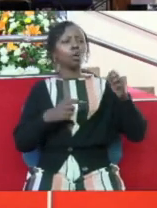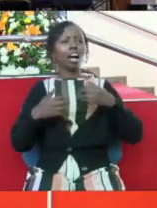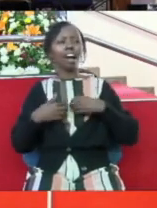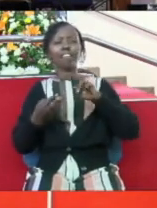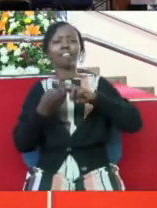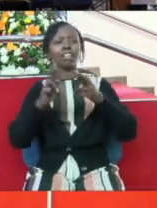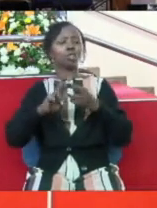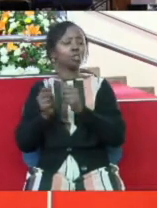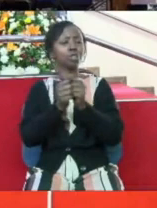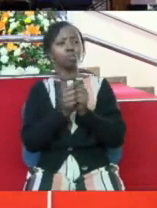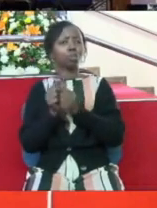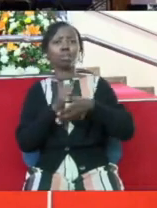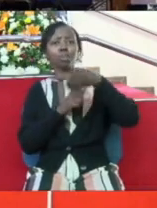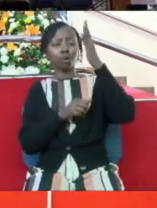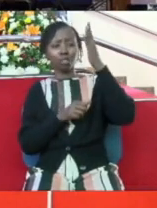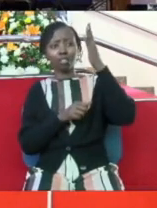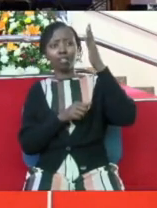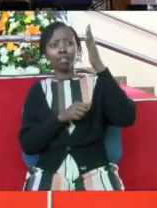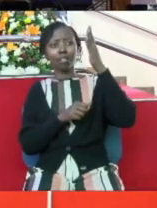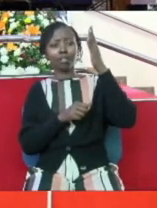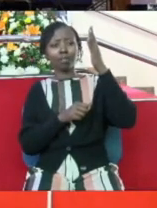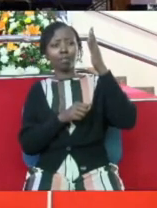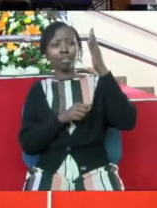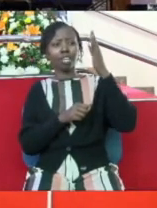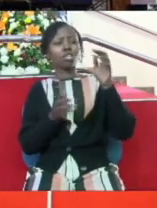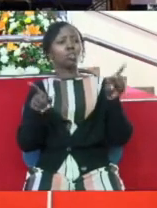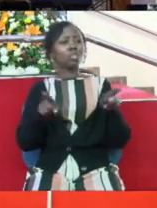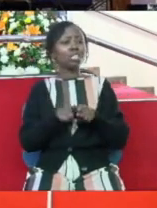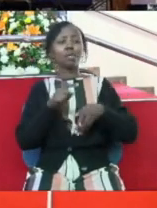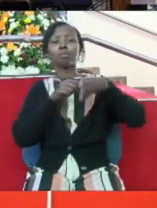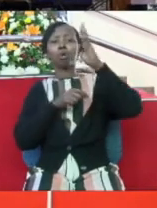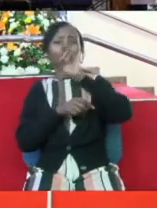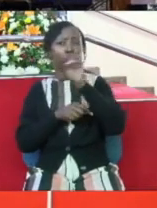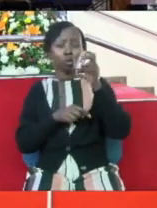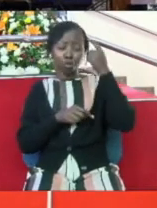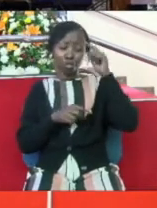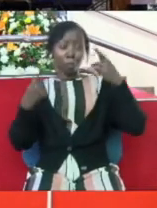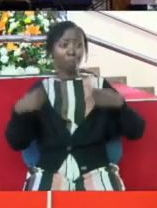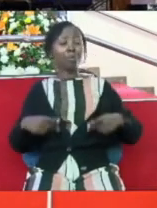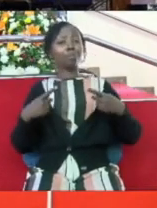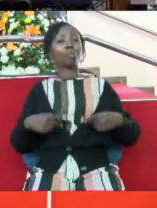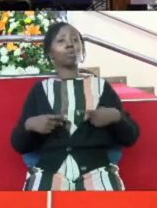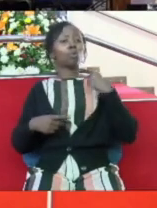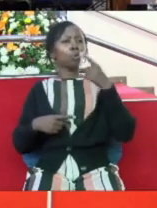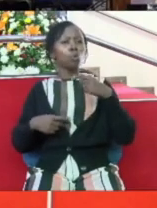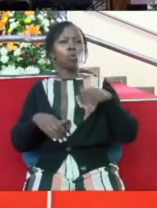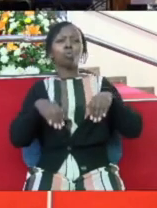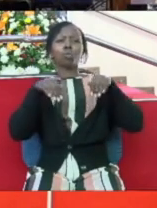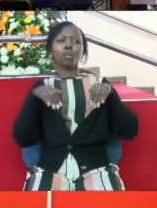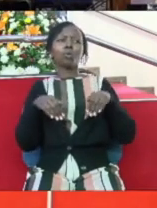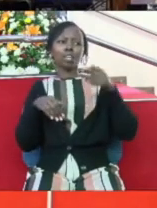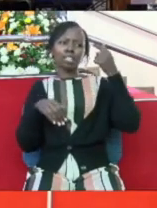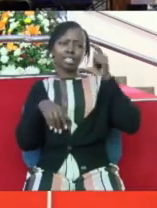uhusiano wa karibu na Mungu. And in this dispensation, God is looking for a people. Wakati huu Mungu anatafuta watu. Who will wait for his